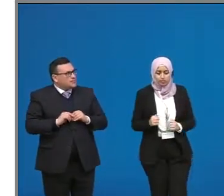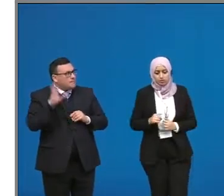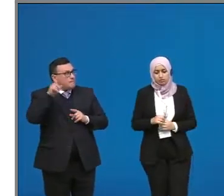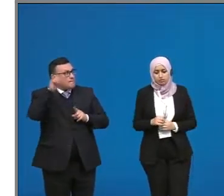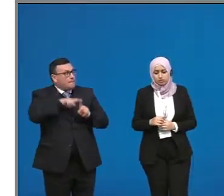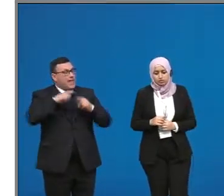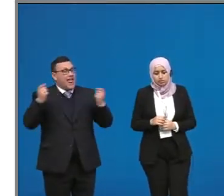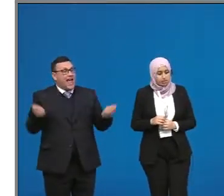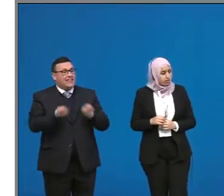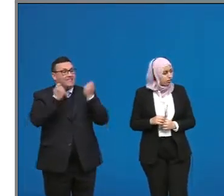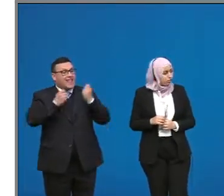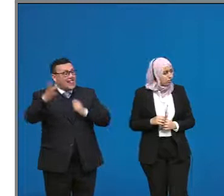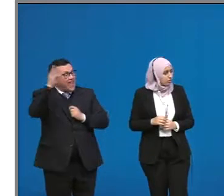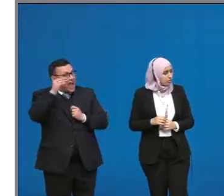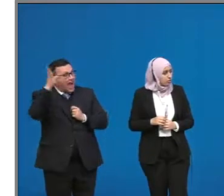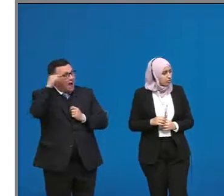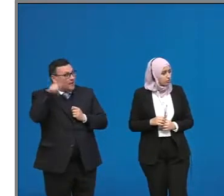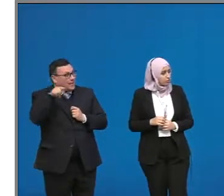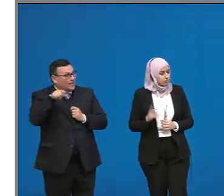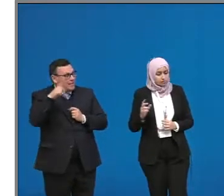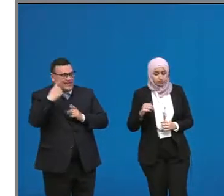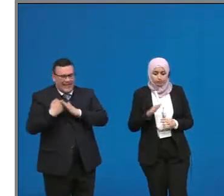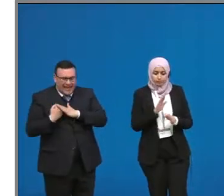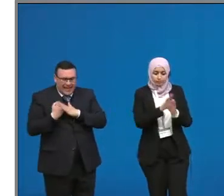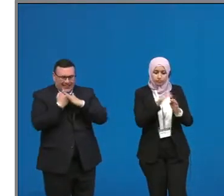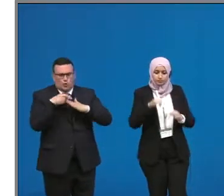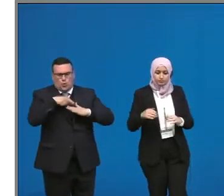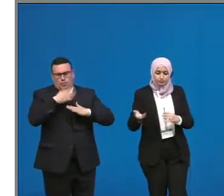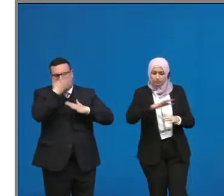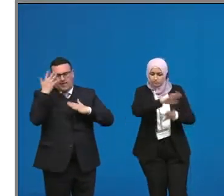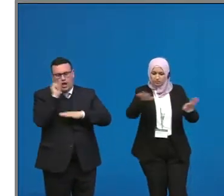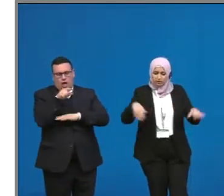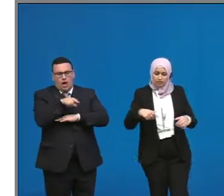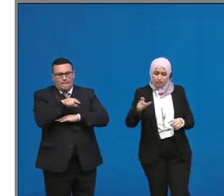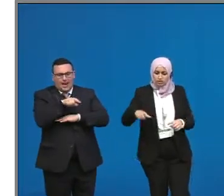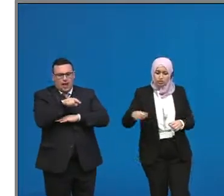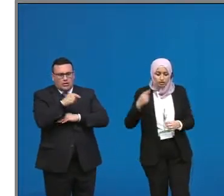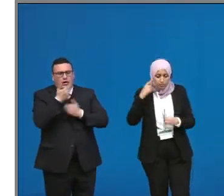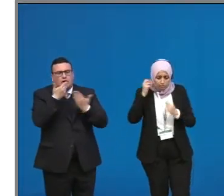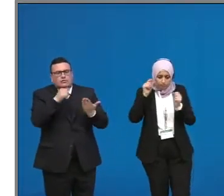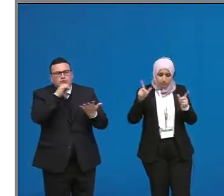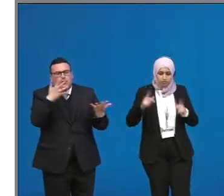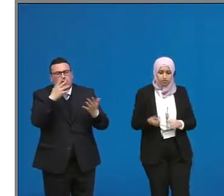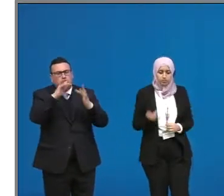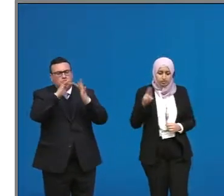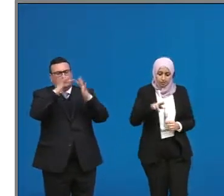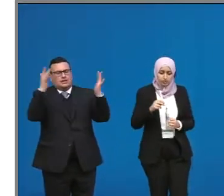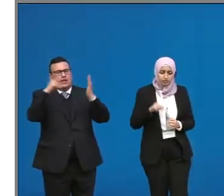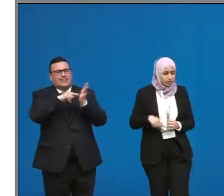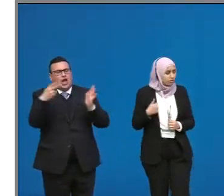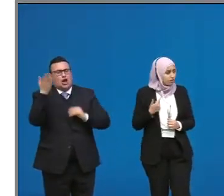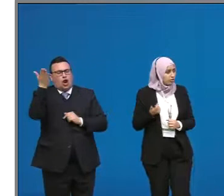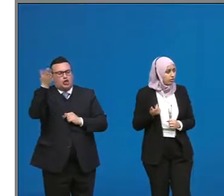resources and wide applicability of technology across discipline.